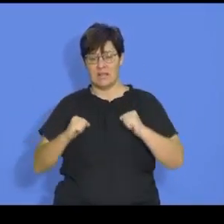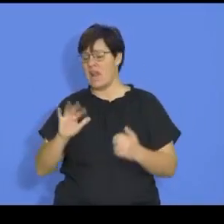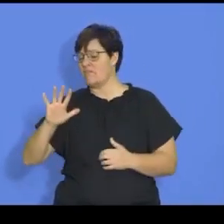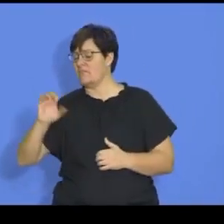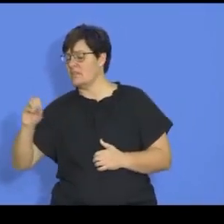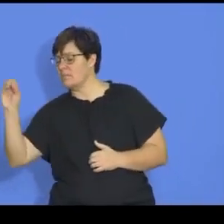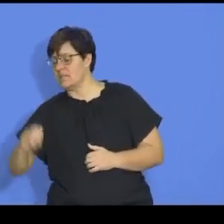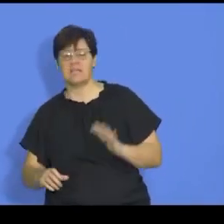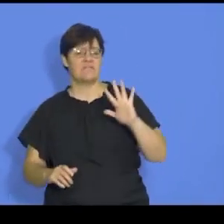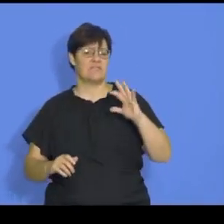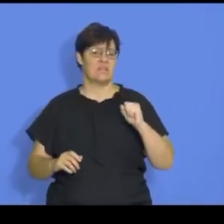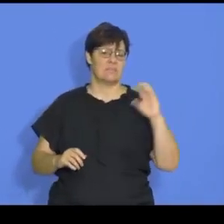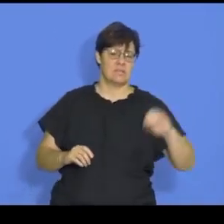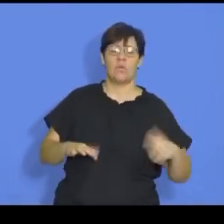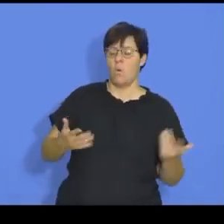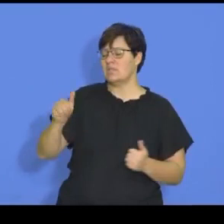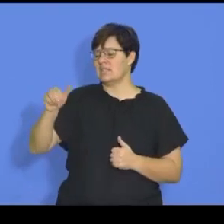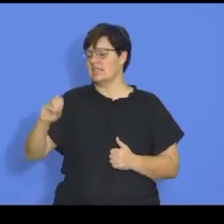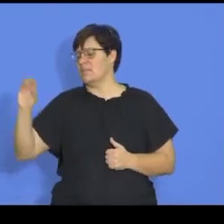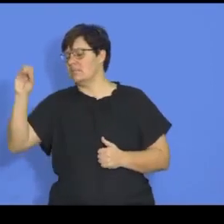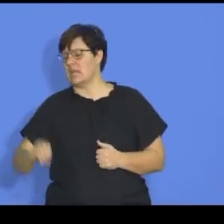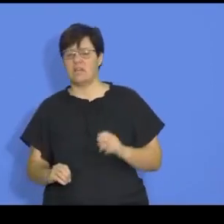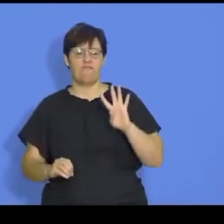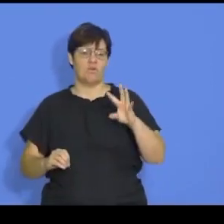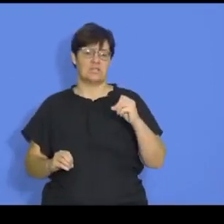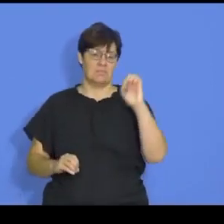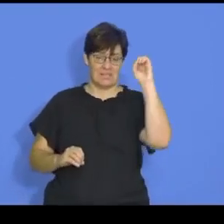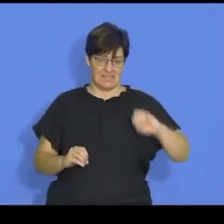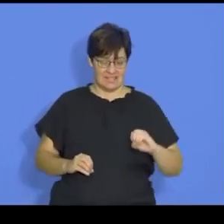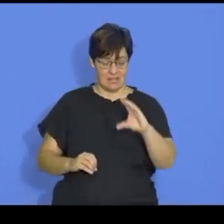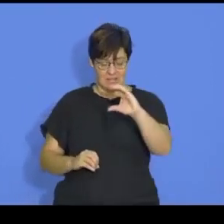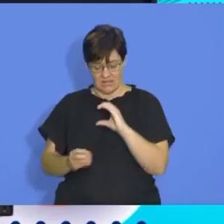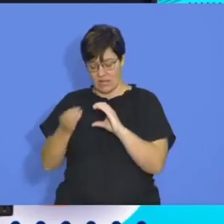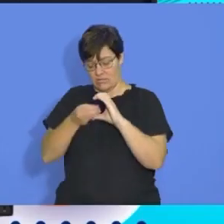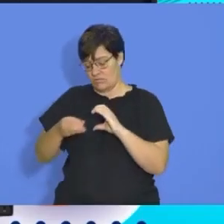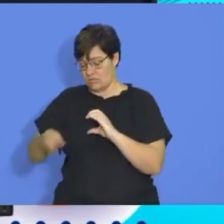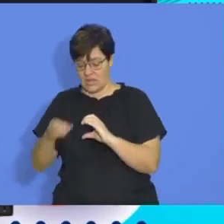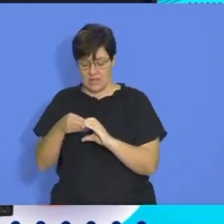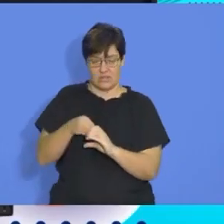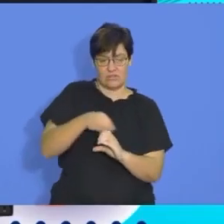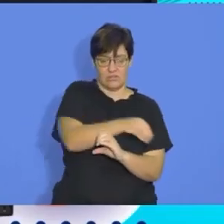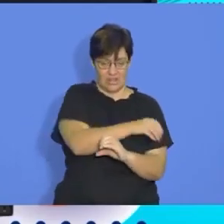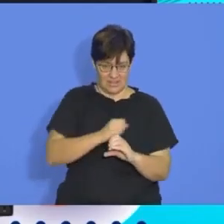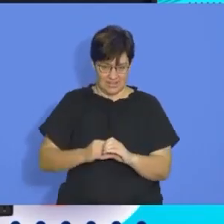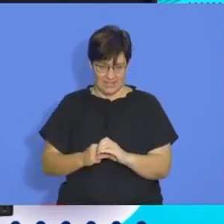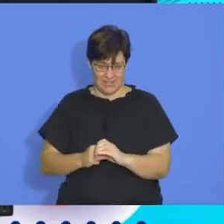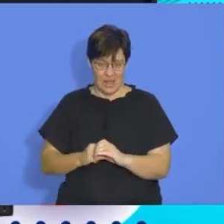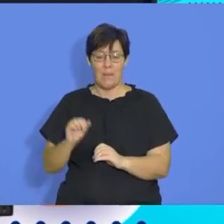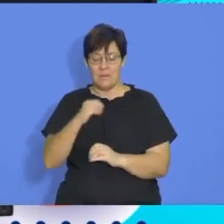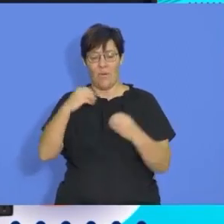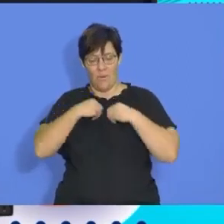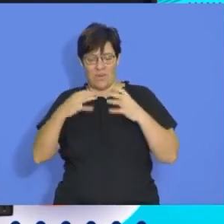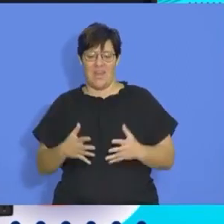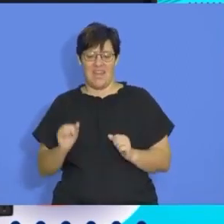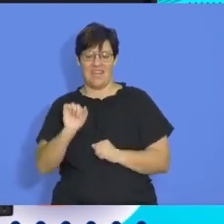partnership agreement. So remember, when it comes to that final profit, that profit obviously belongs to